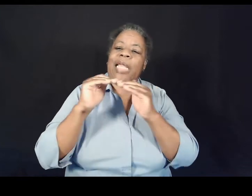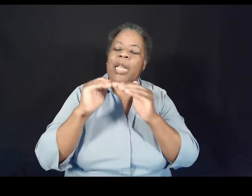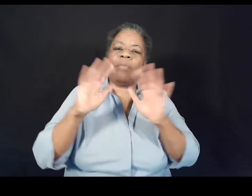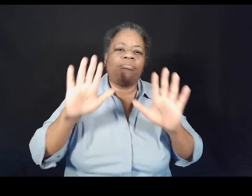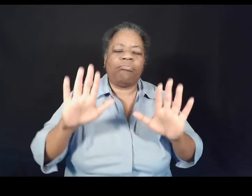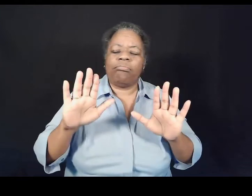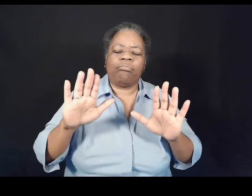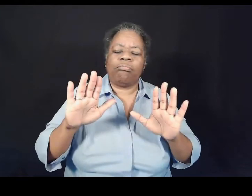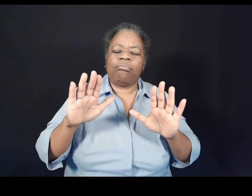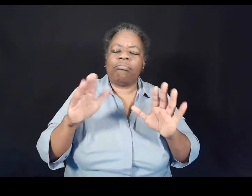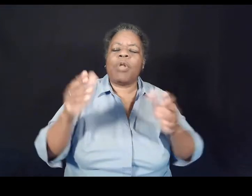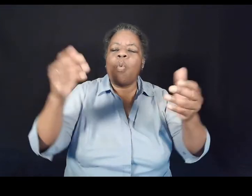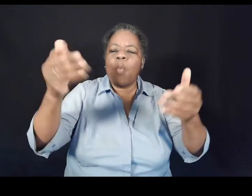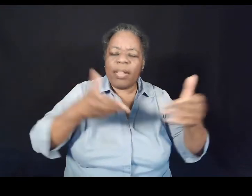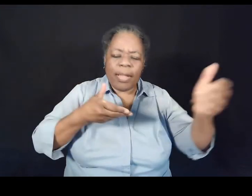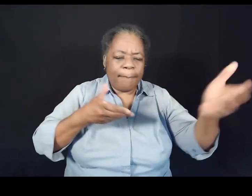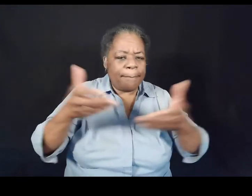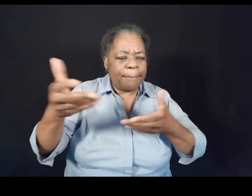in the life of the community.